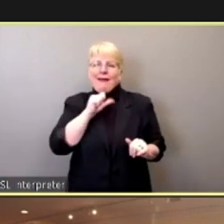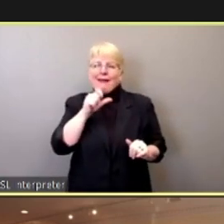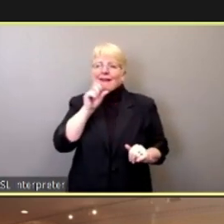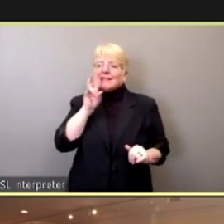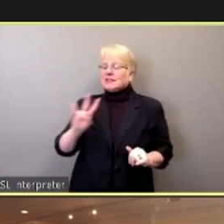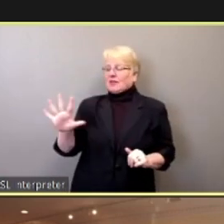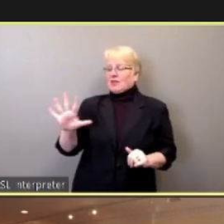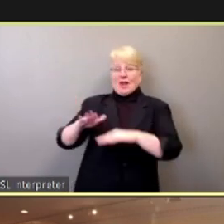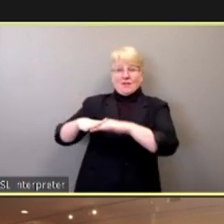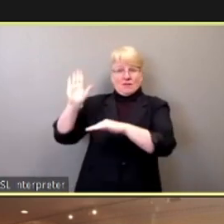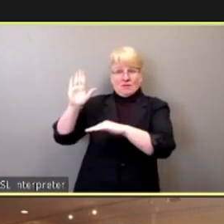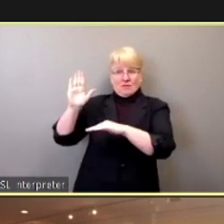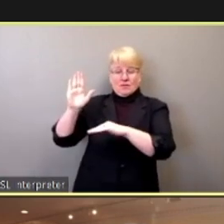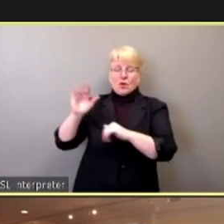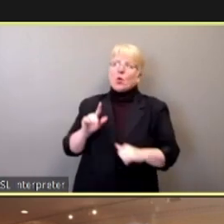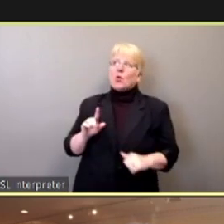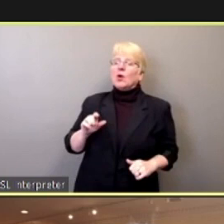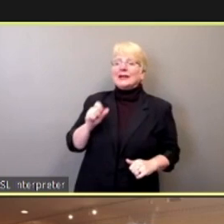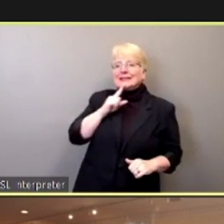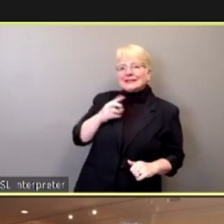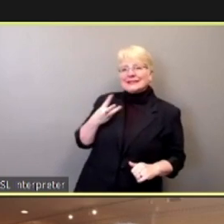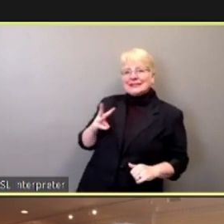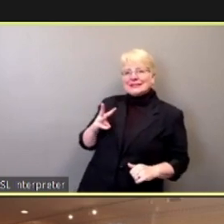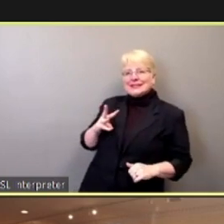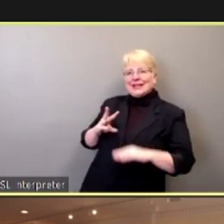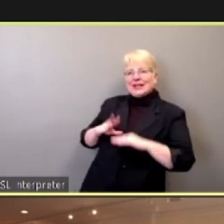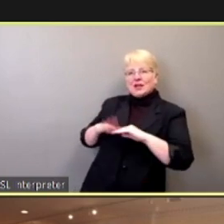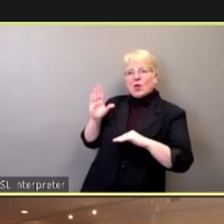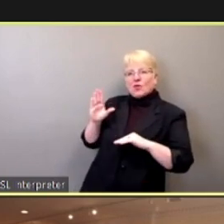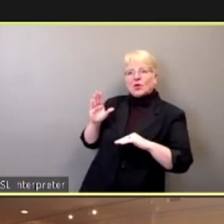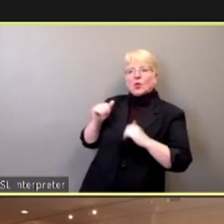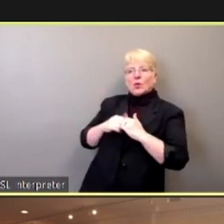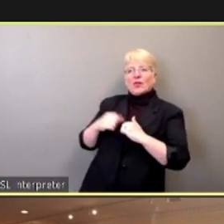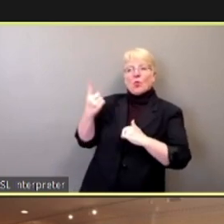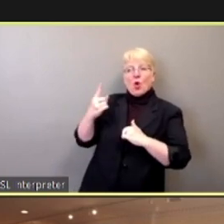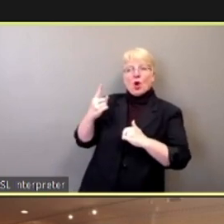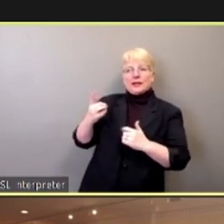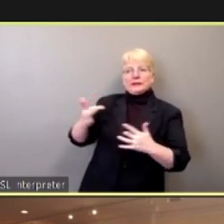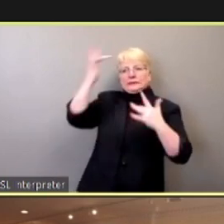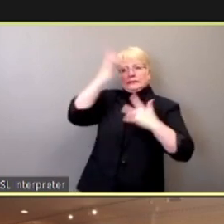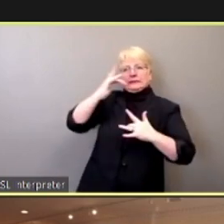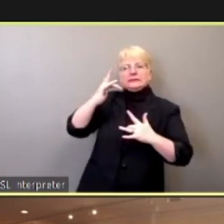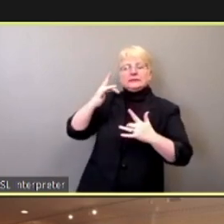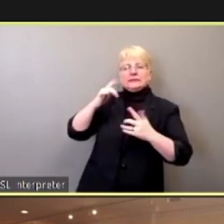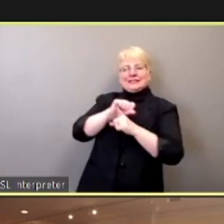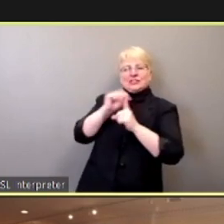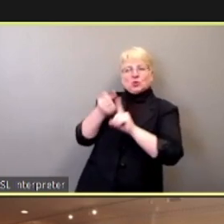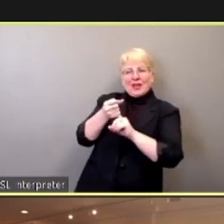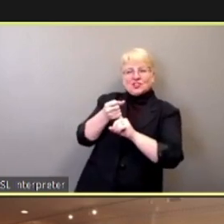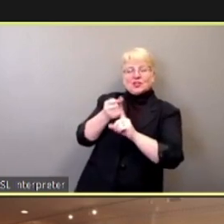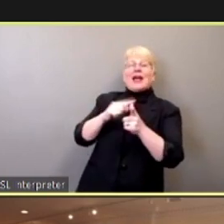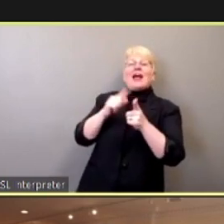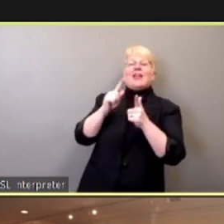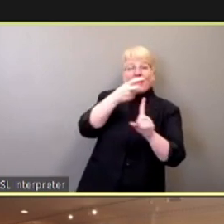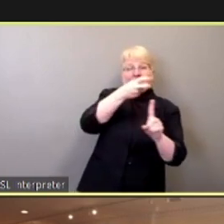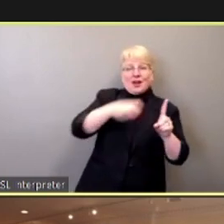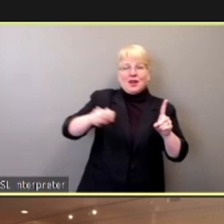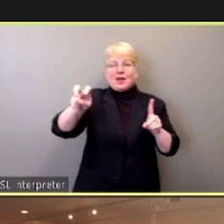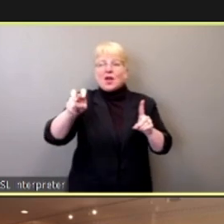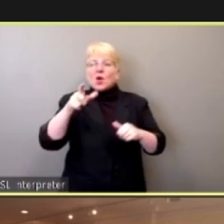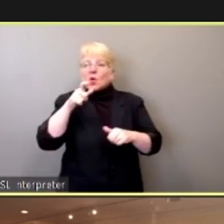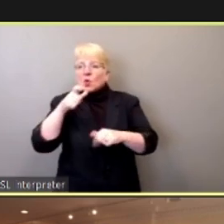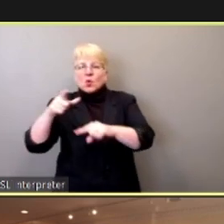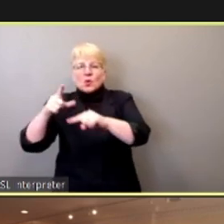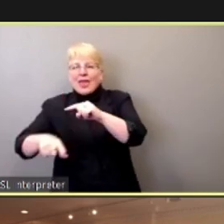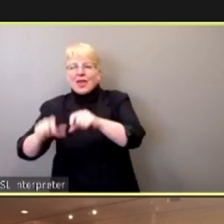older, or 16 or older with at least one chronic condition, we will then move to frontline workers who are unable to work